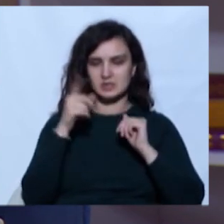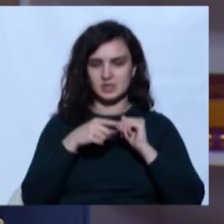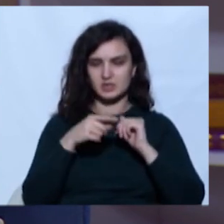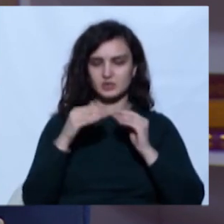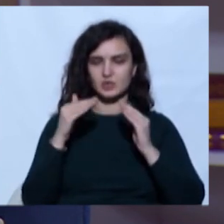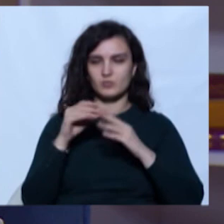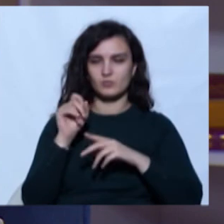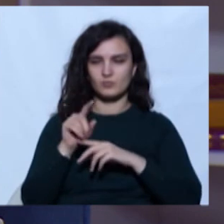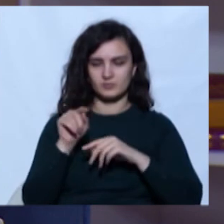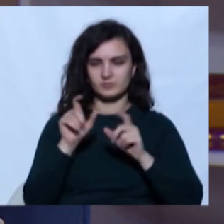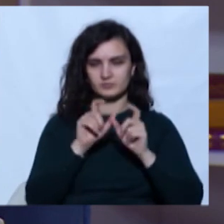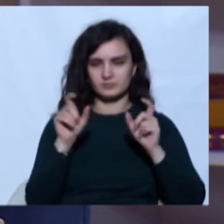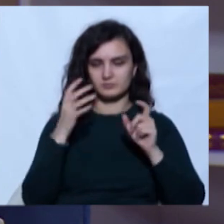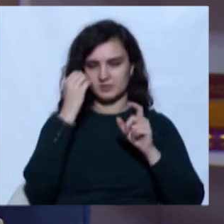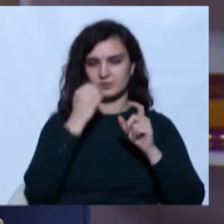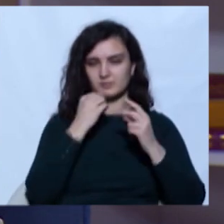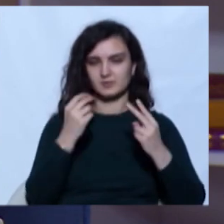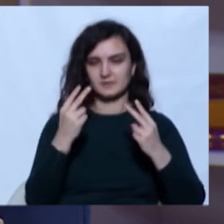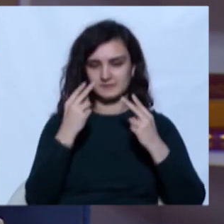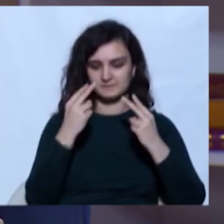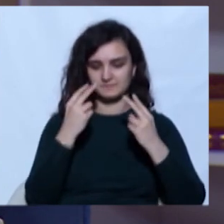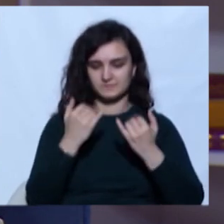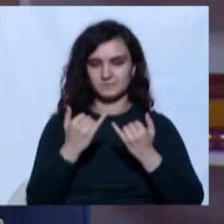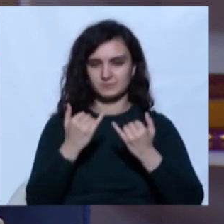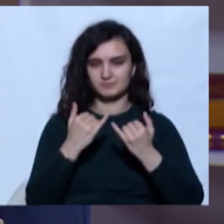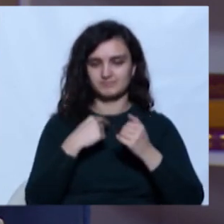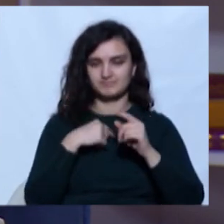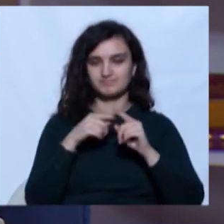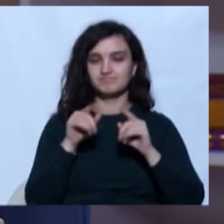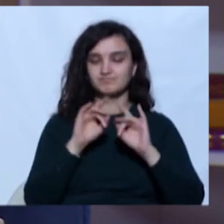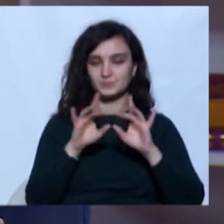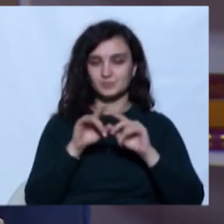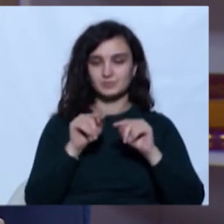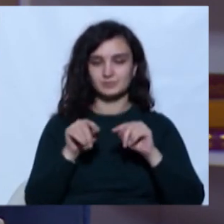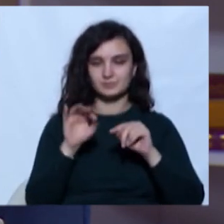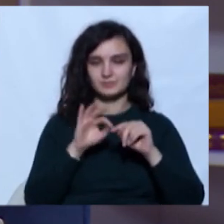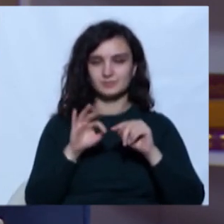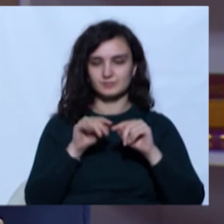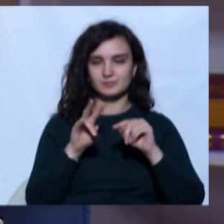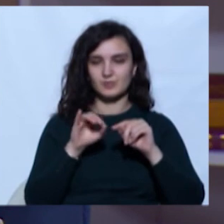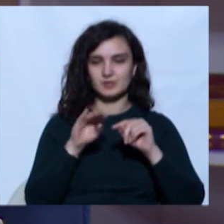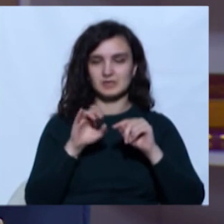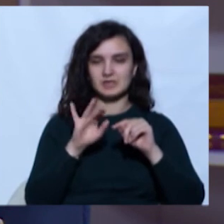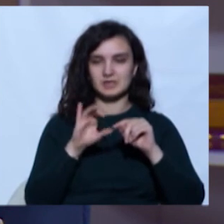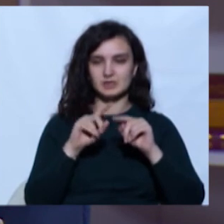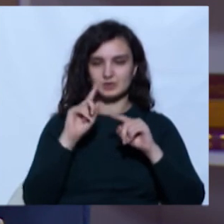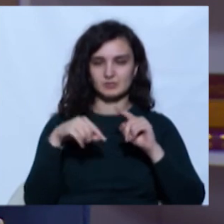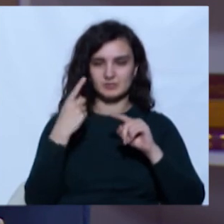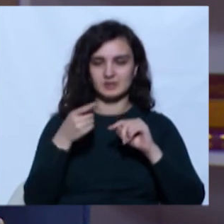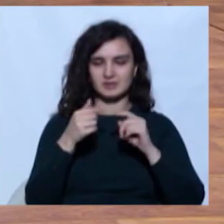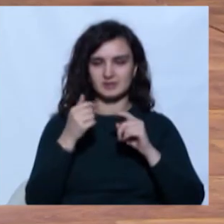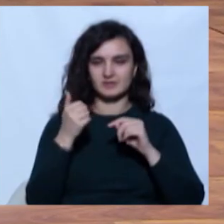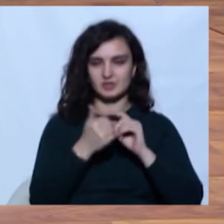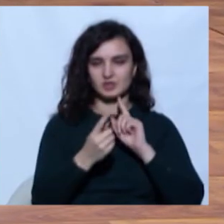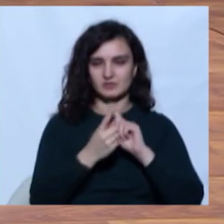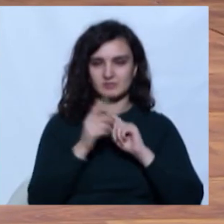englishbookeducation.co.uk/homework. Thank you all so much for joining us today on our talk of the treasure of Monte Cristo, and we'll see you all next week.